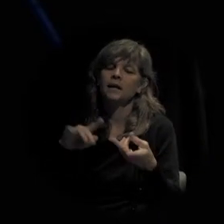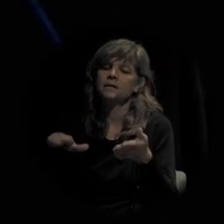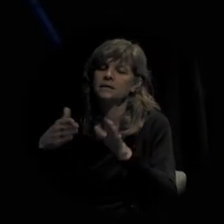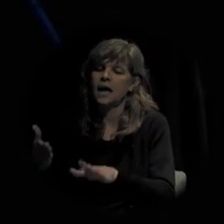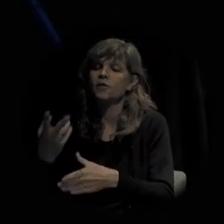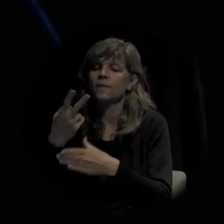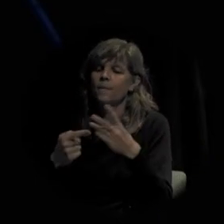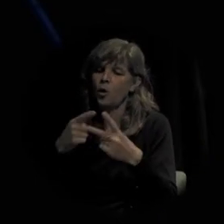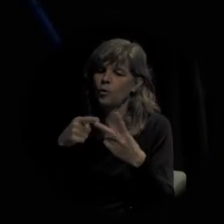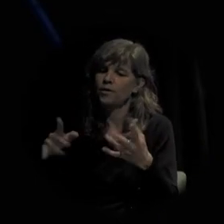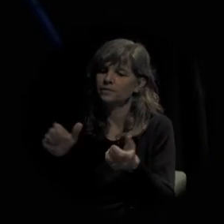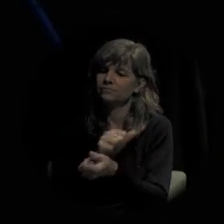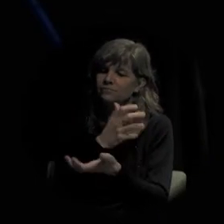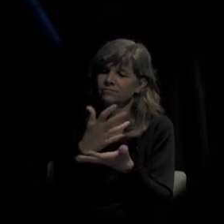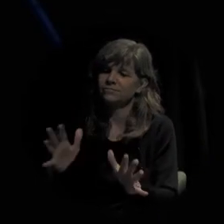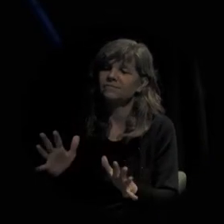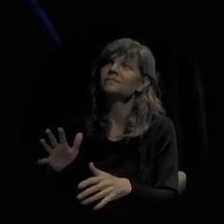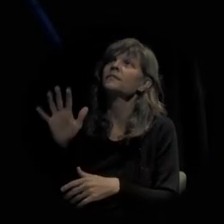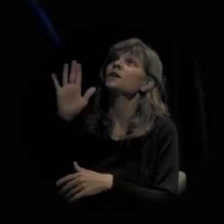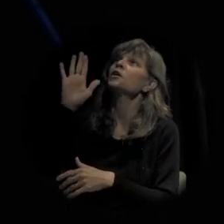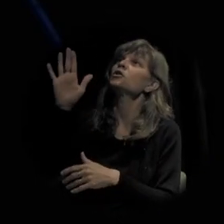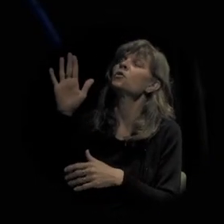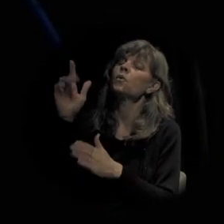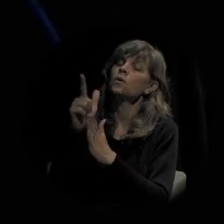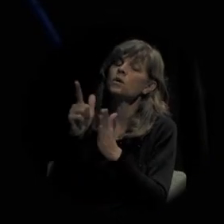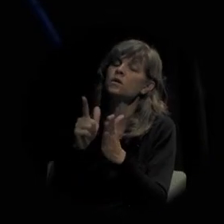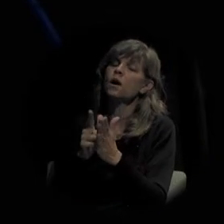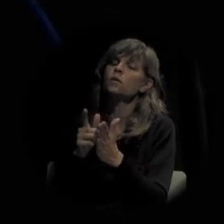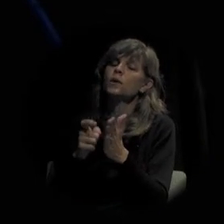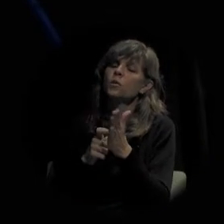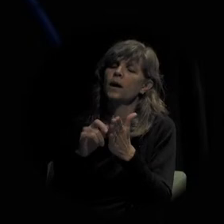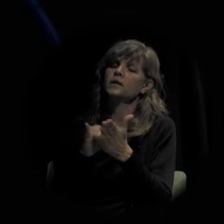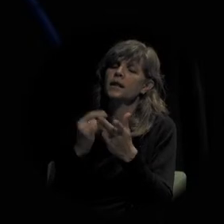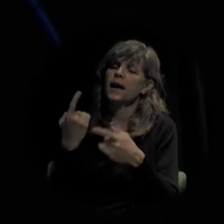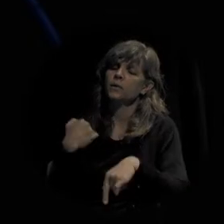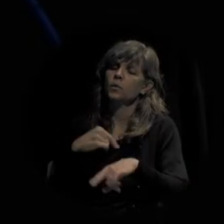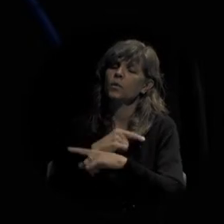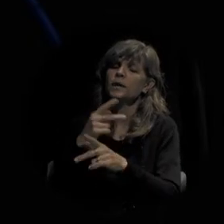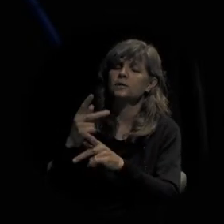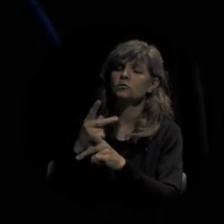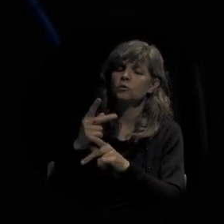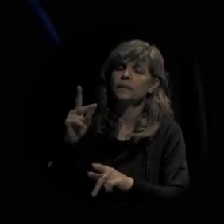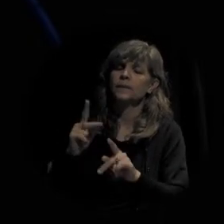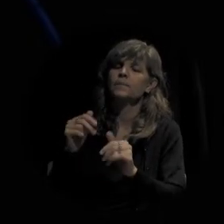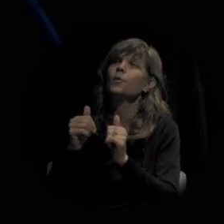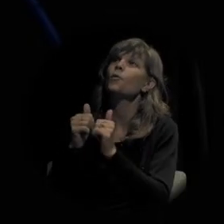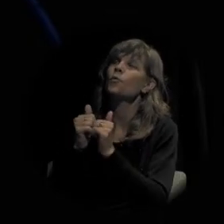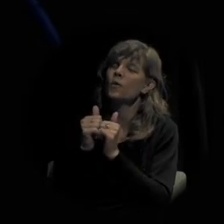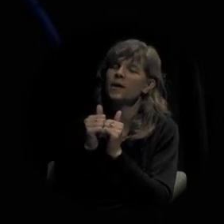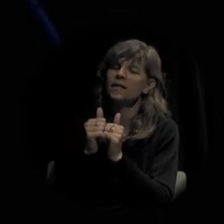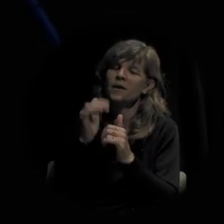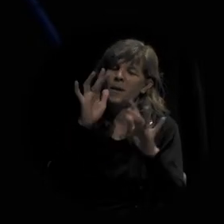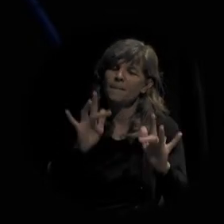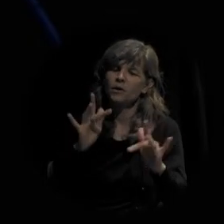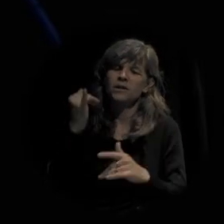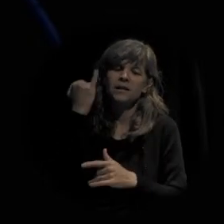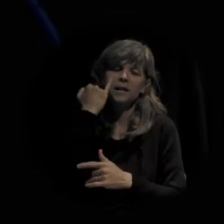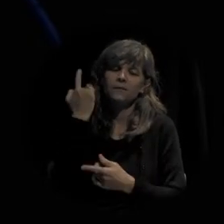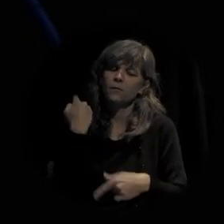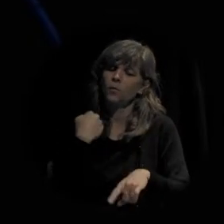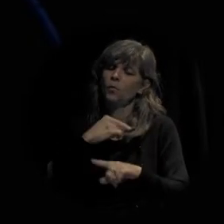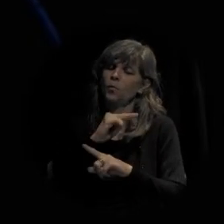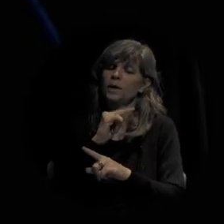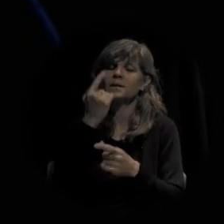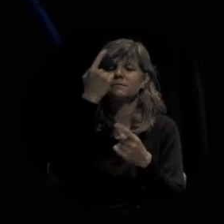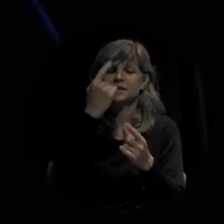this grace demands that we treat others with mercy, even if we disagree. We should speak truth in love,